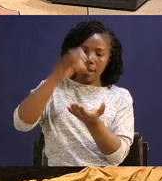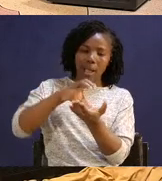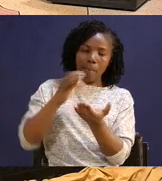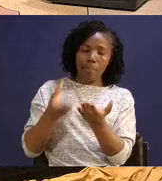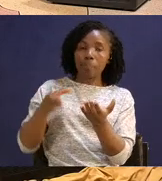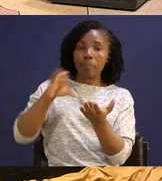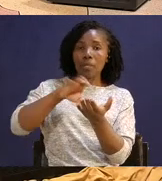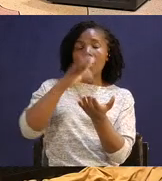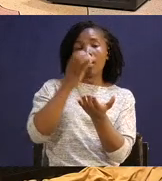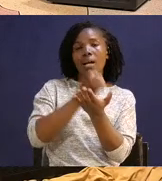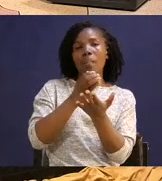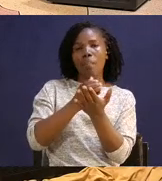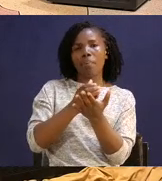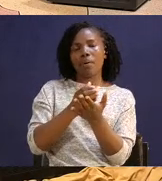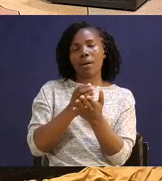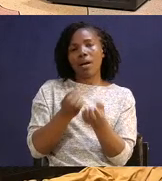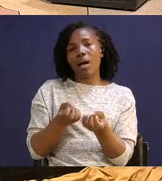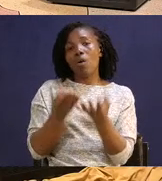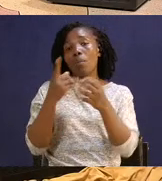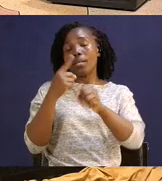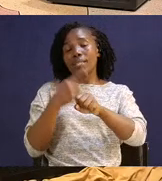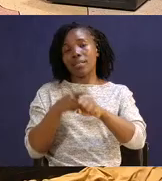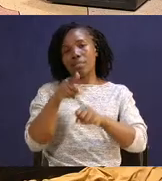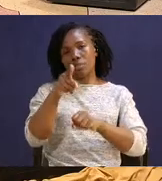create a deficit in the Indian Ocean?